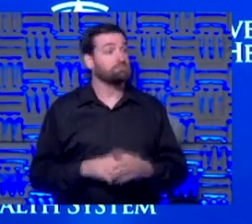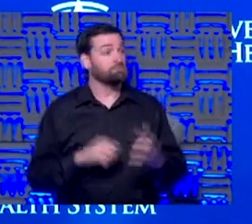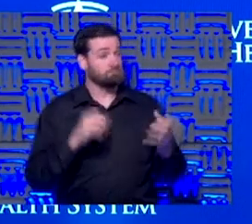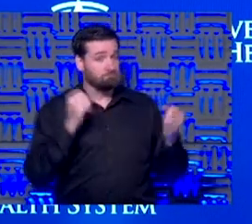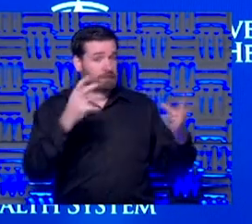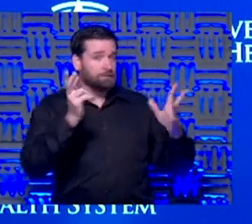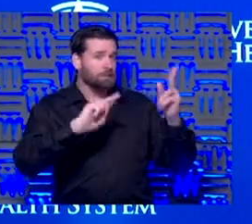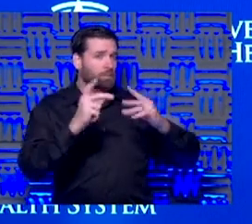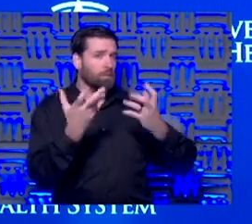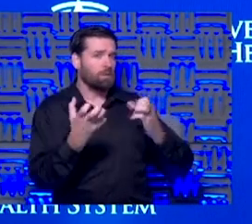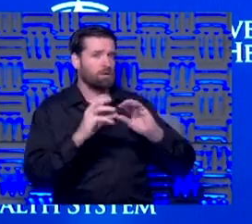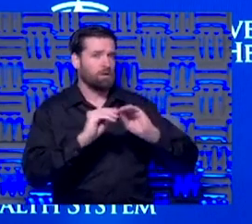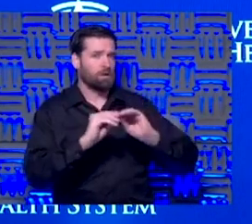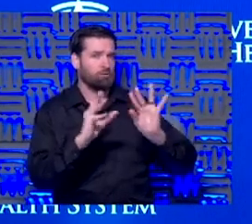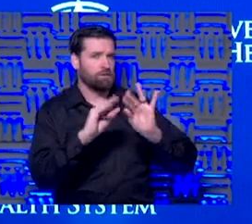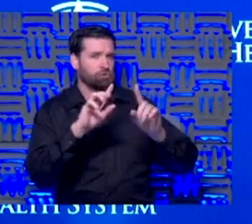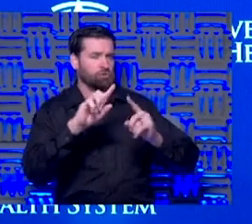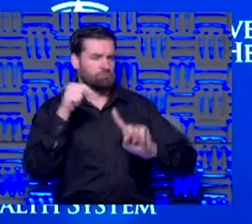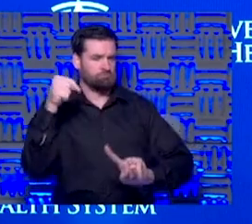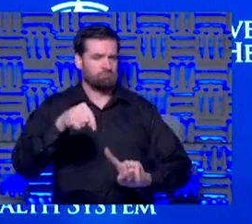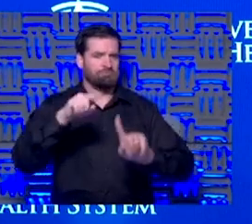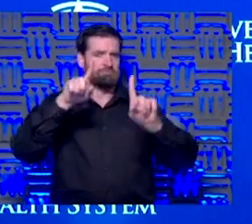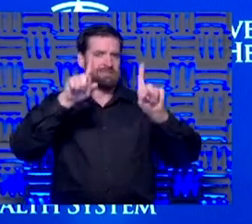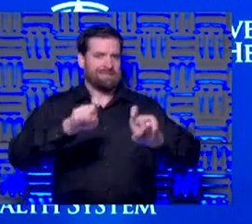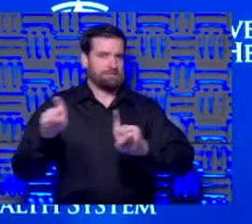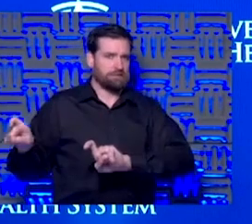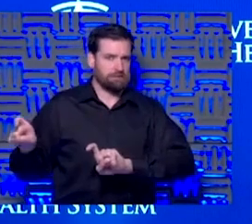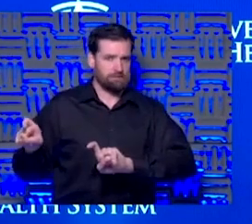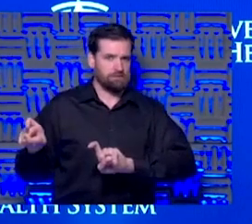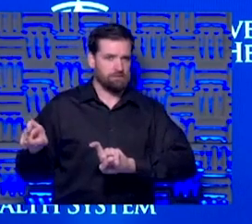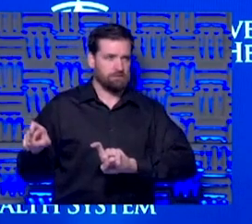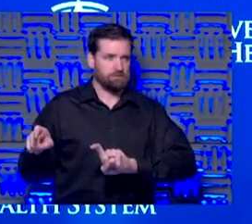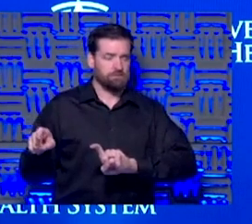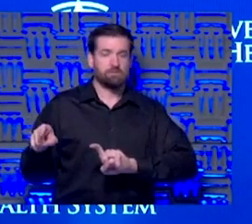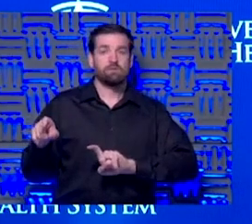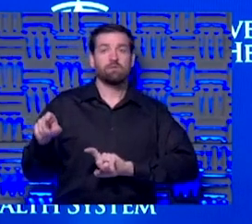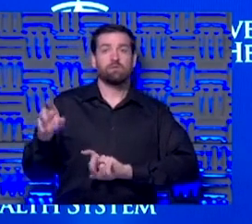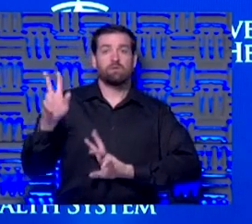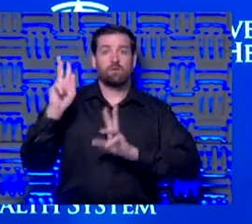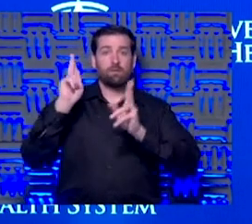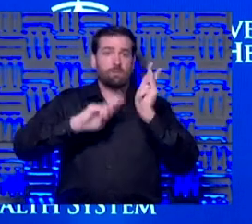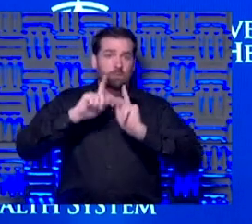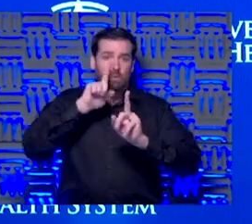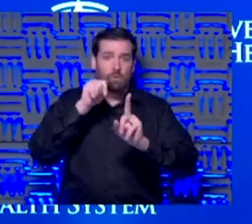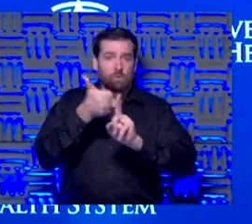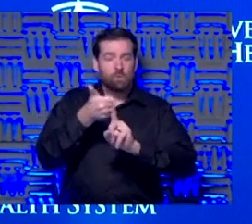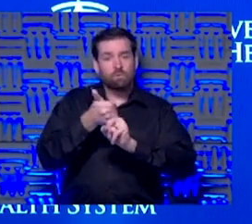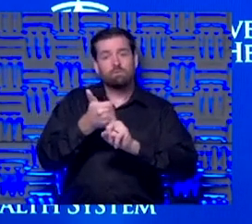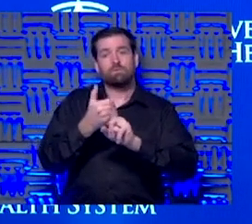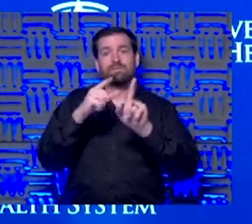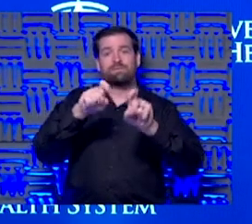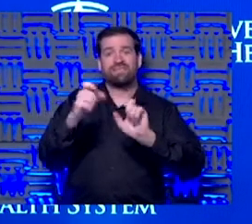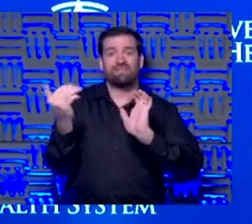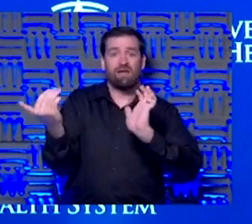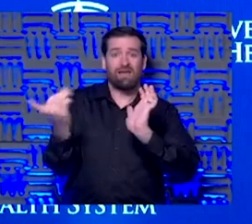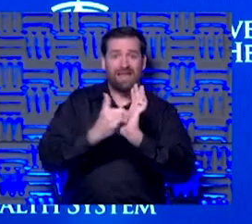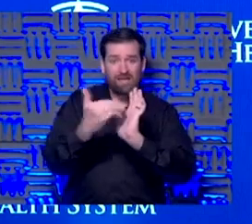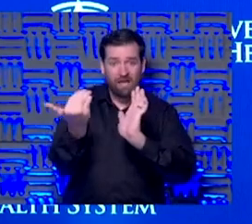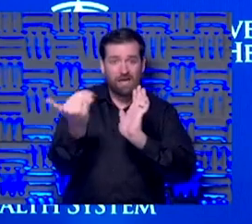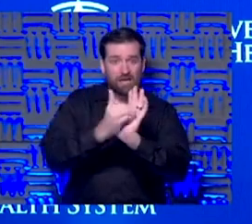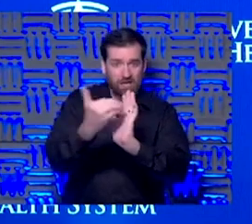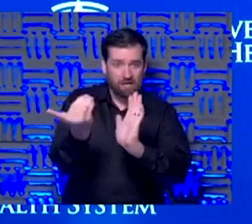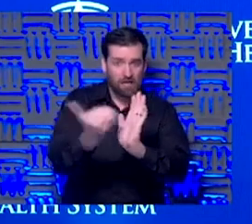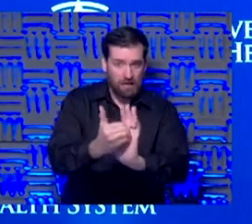people want some clarification around testing. Specifically, people that get repeated tests, are all of those